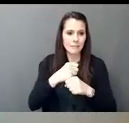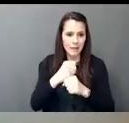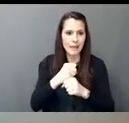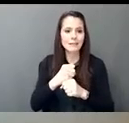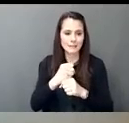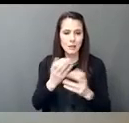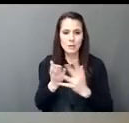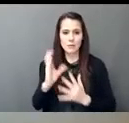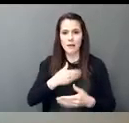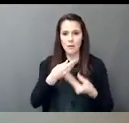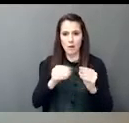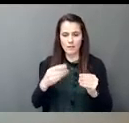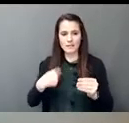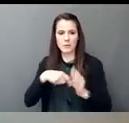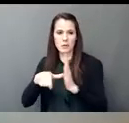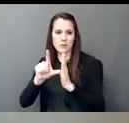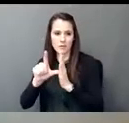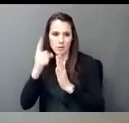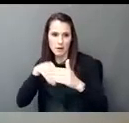accessibility review.